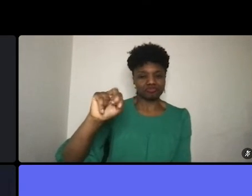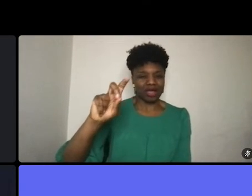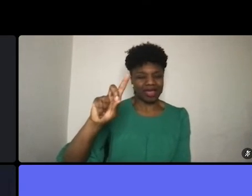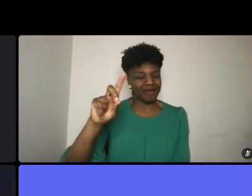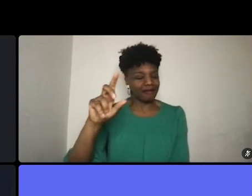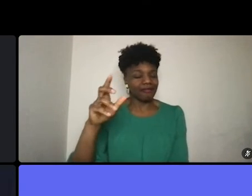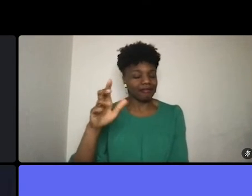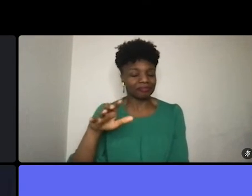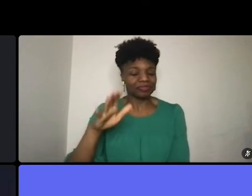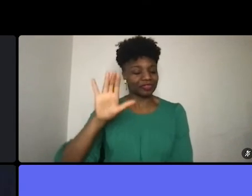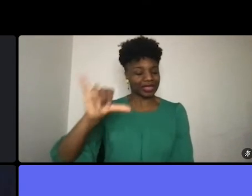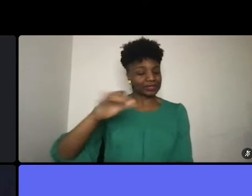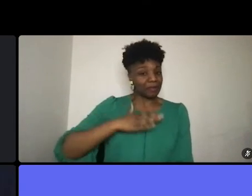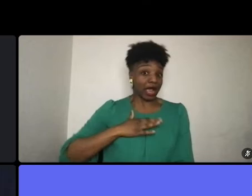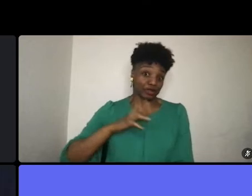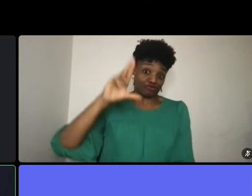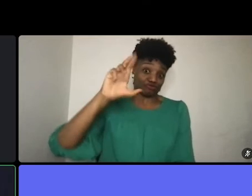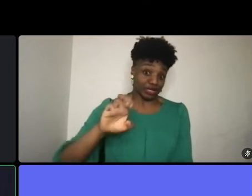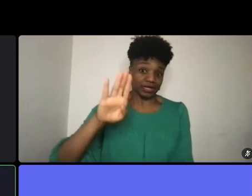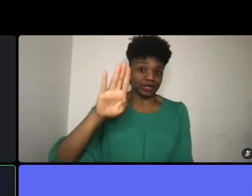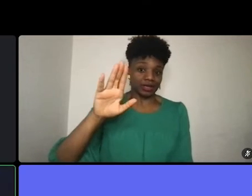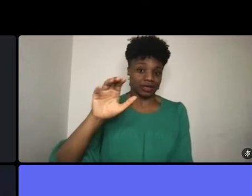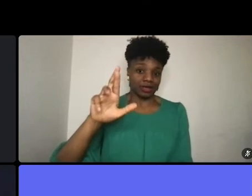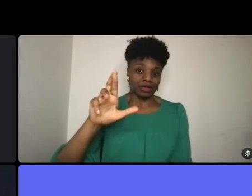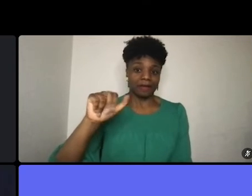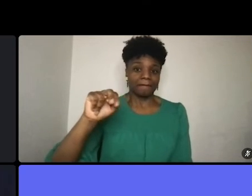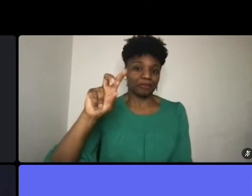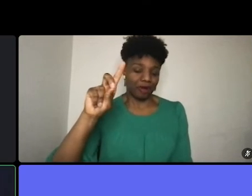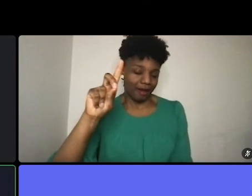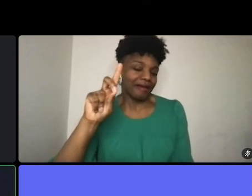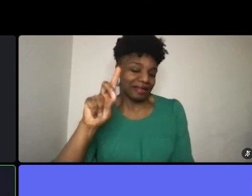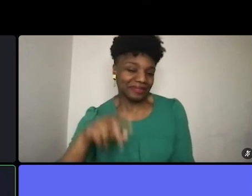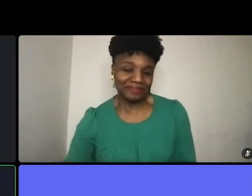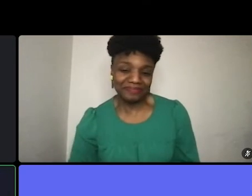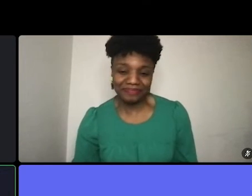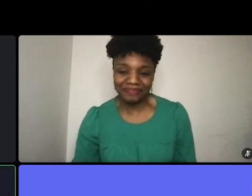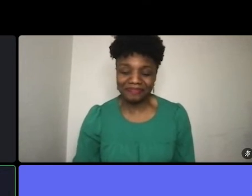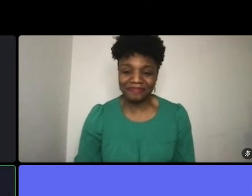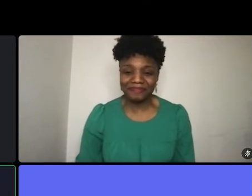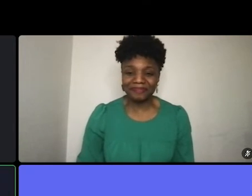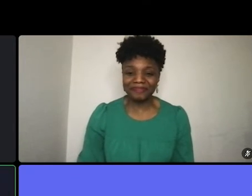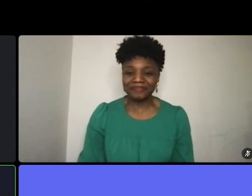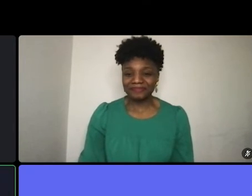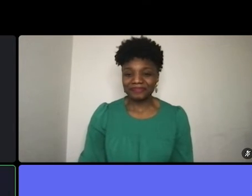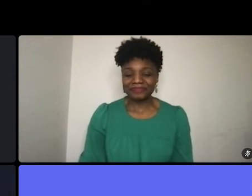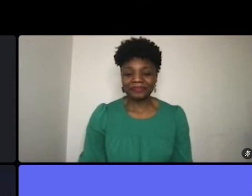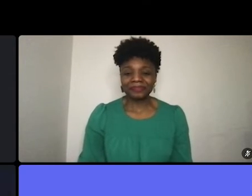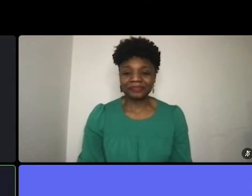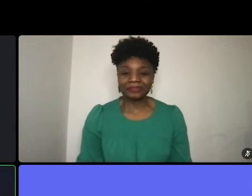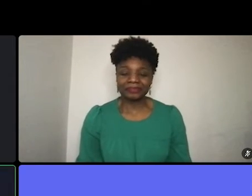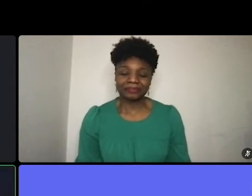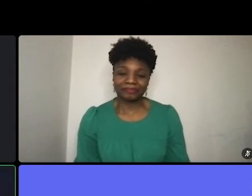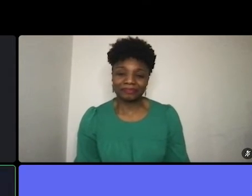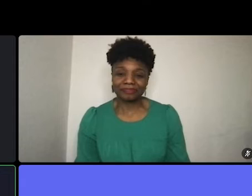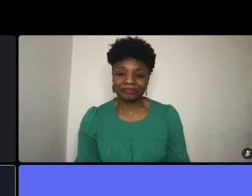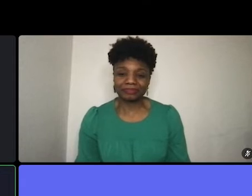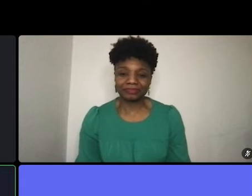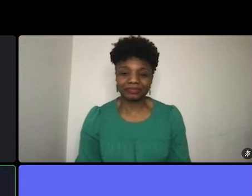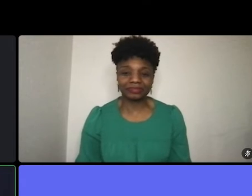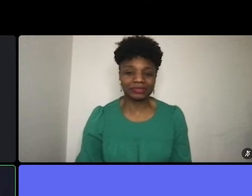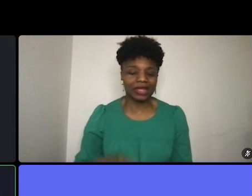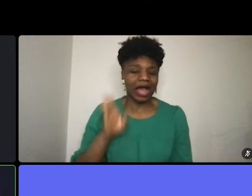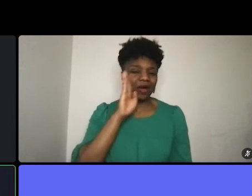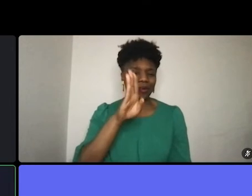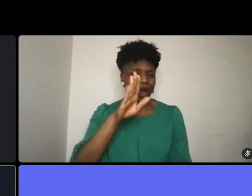the rebrand is rebuilding from scratch. I'm already Yeah, I'm gonna have to knowing. hit up Double D Beats